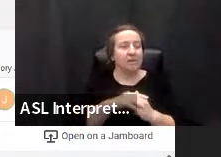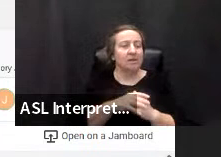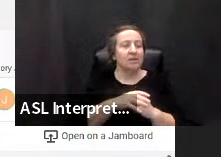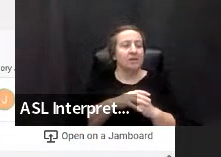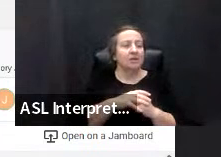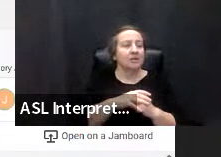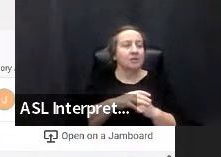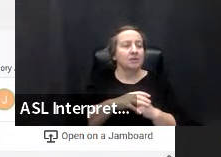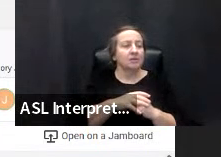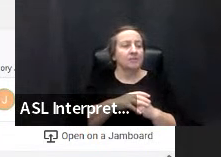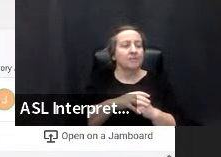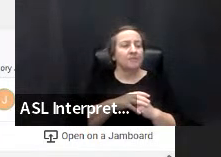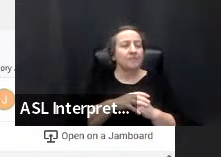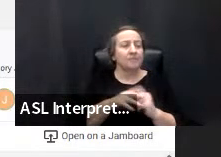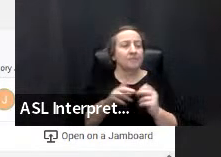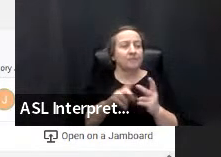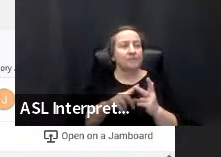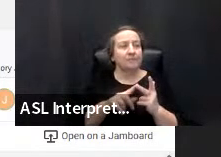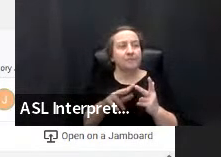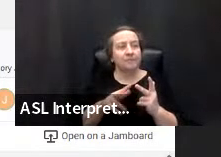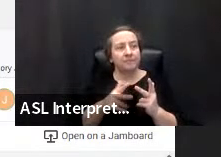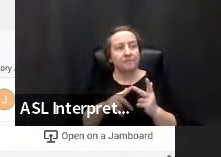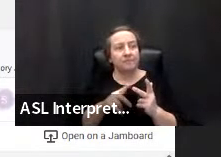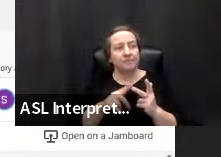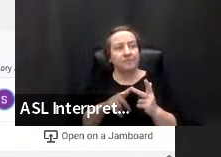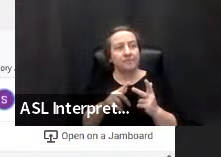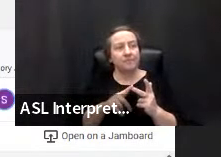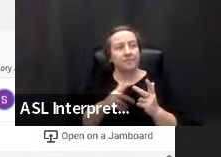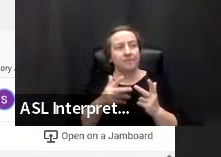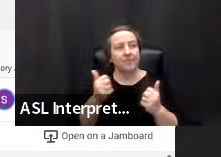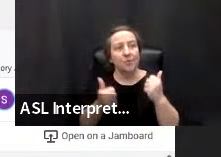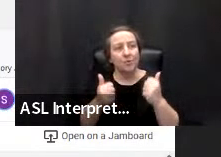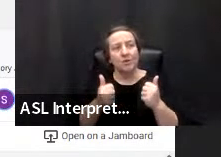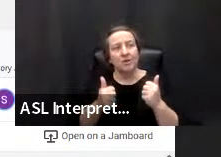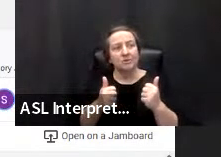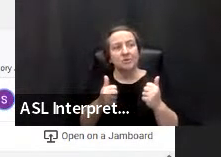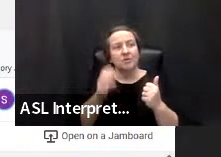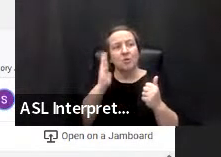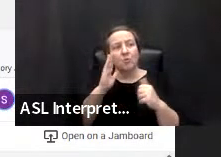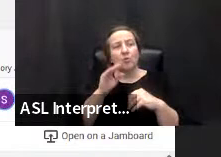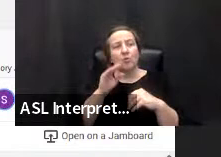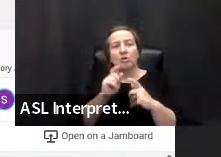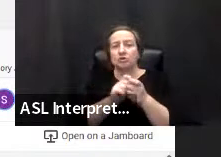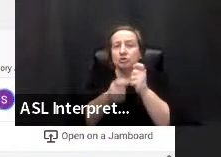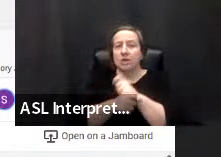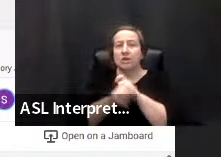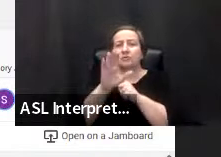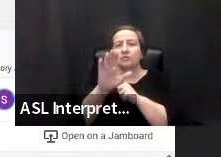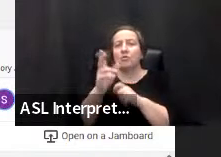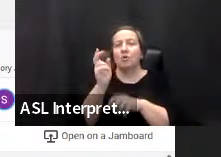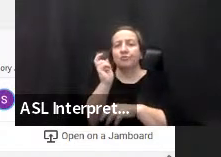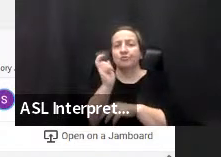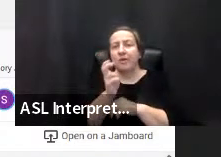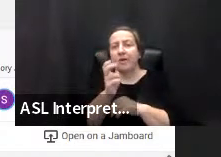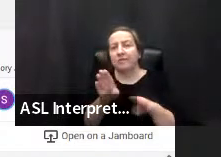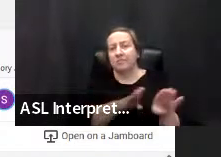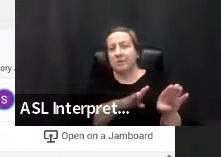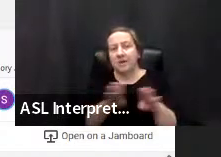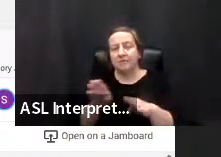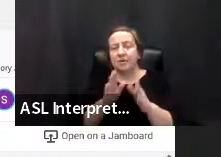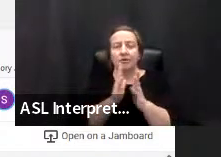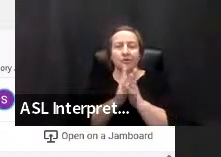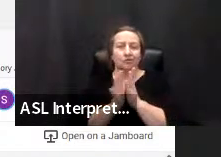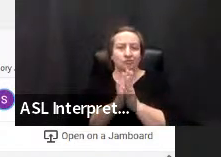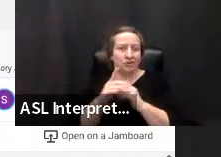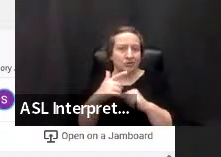Let's see. And then number 3, what factor would most likely change your travel behavior? Congestion time and